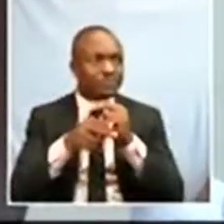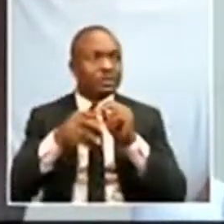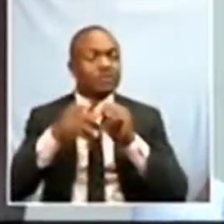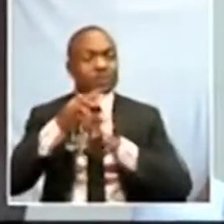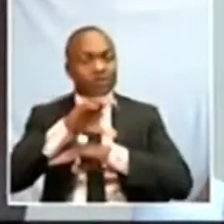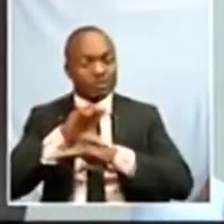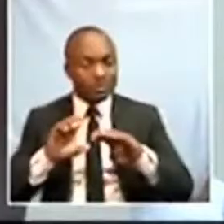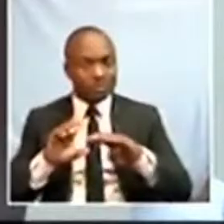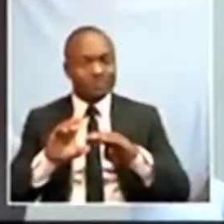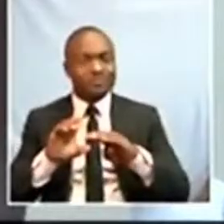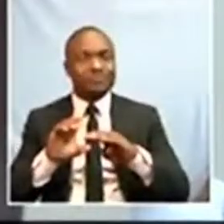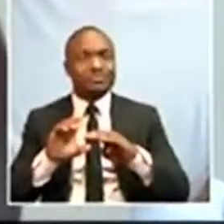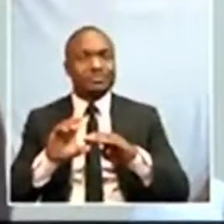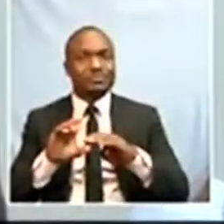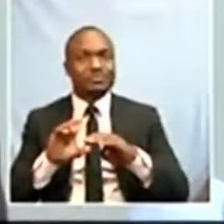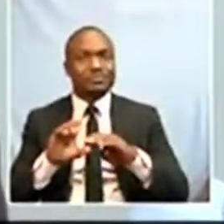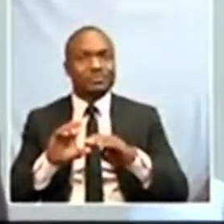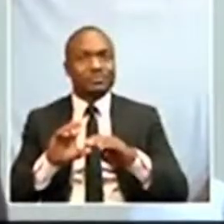cause